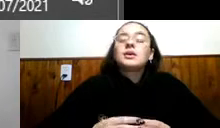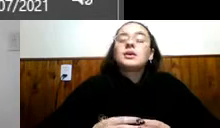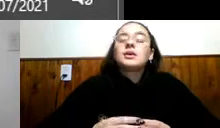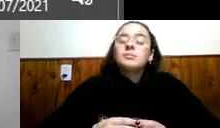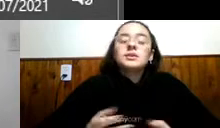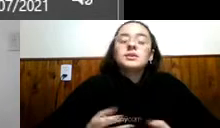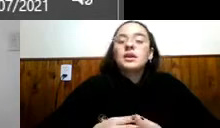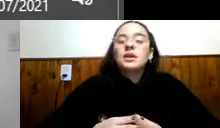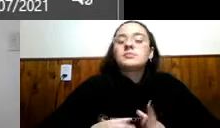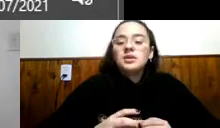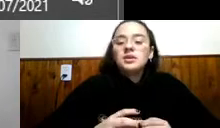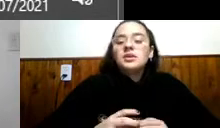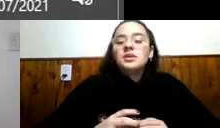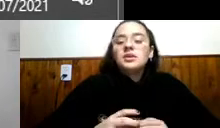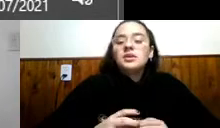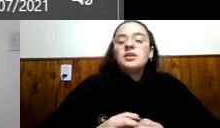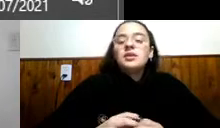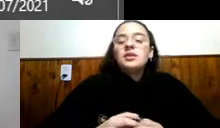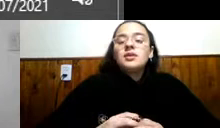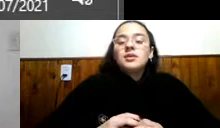some relax painting.